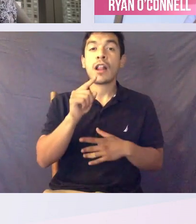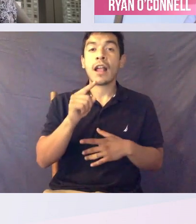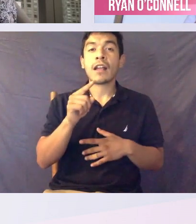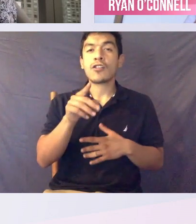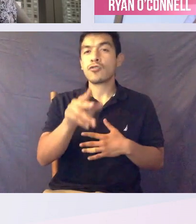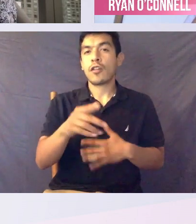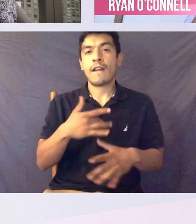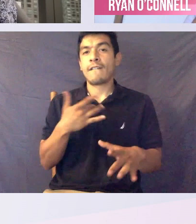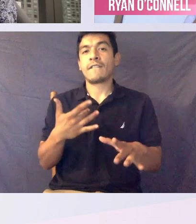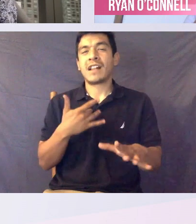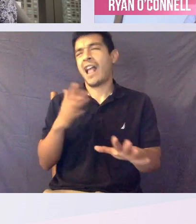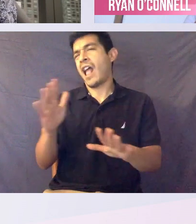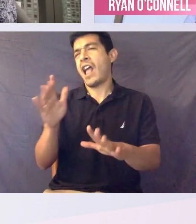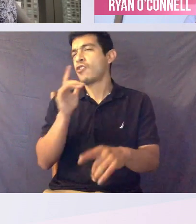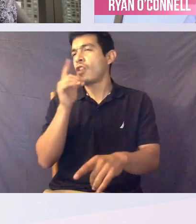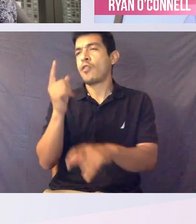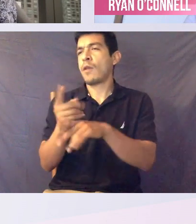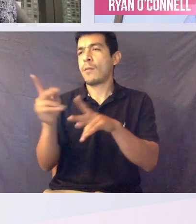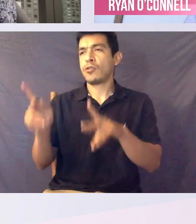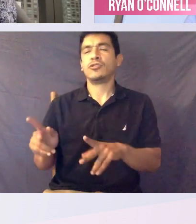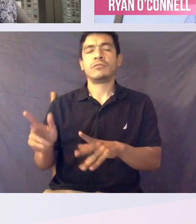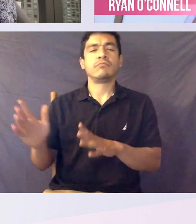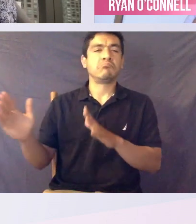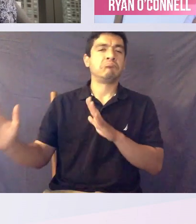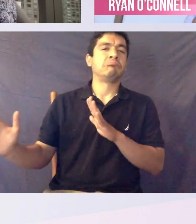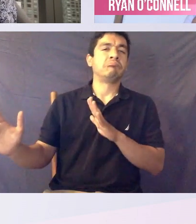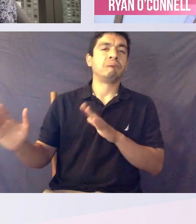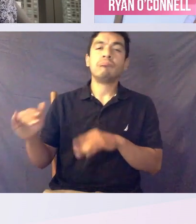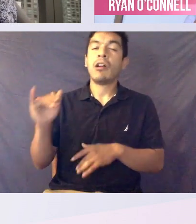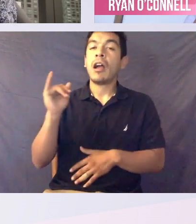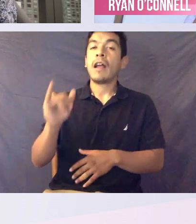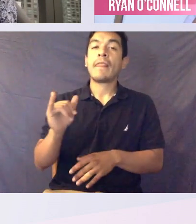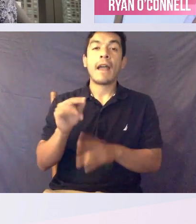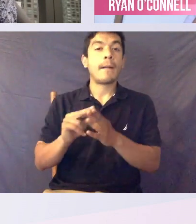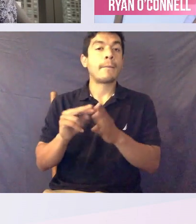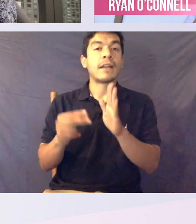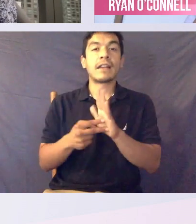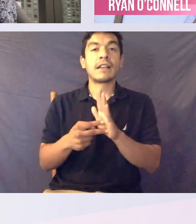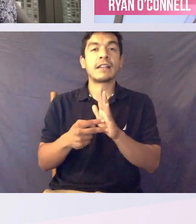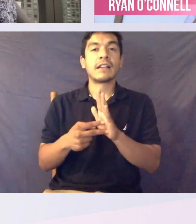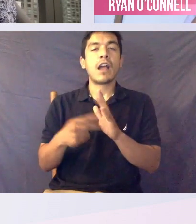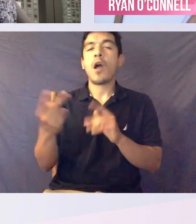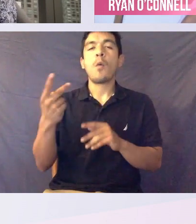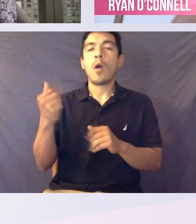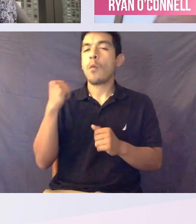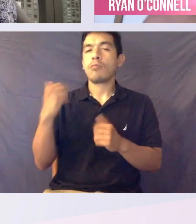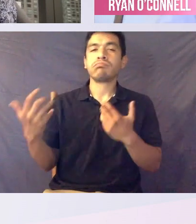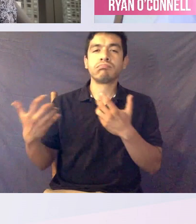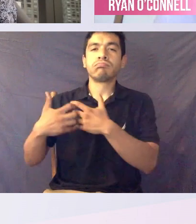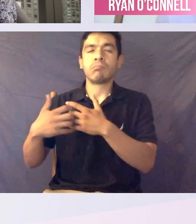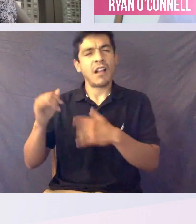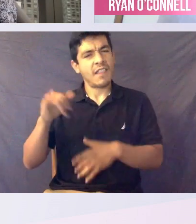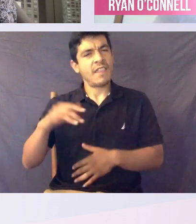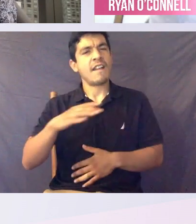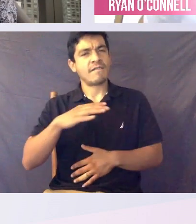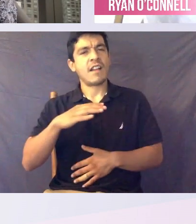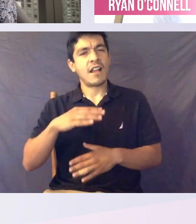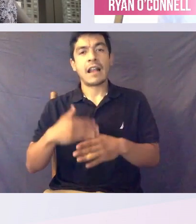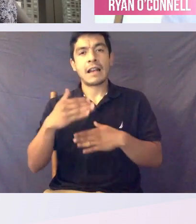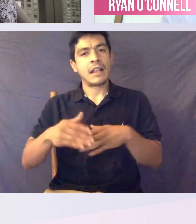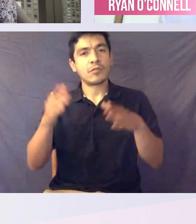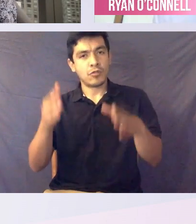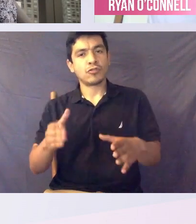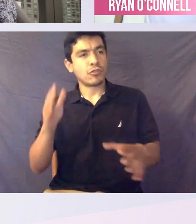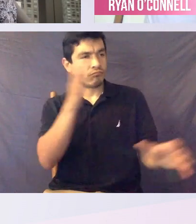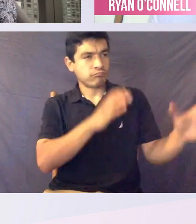right collaborator for me, right? That means, you know, we're not going to be in this together, and that's okay, on to the next. And to not have that